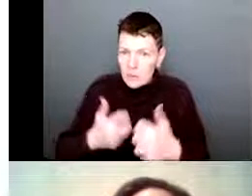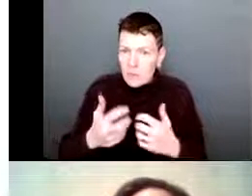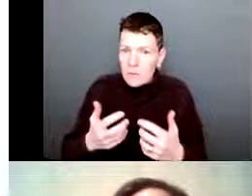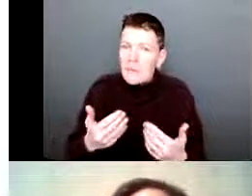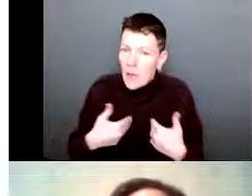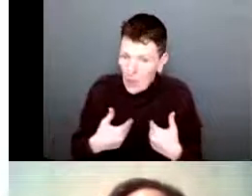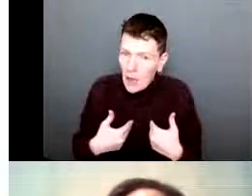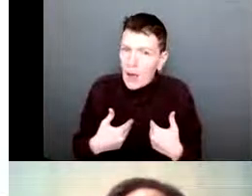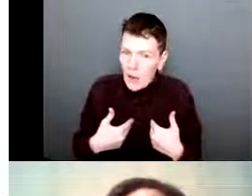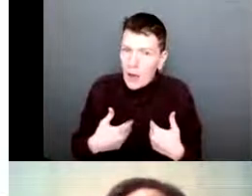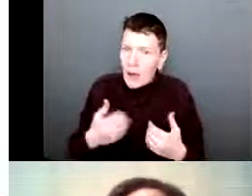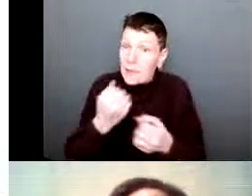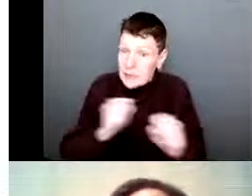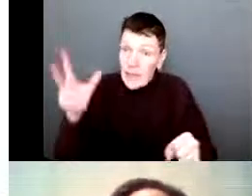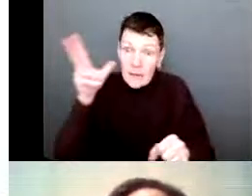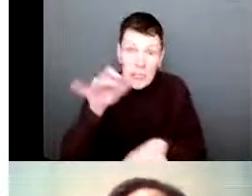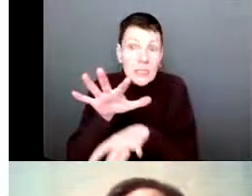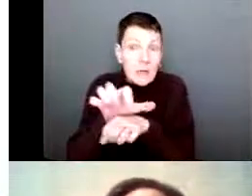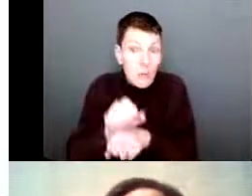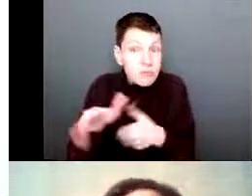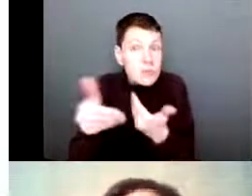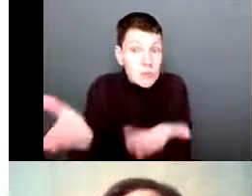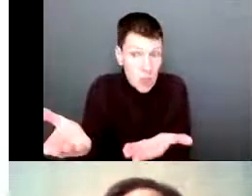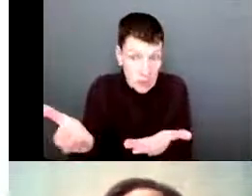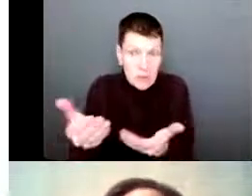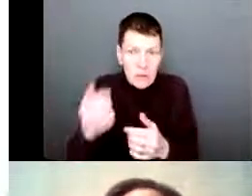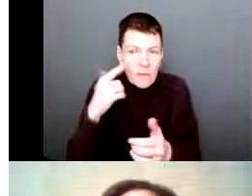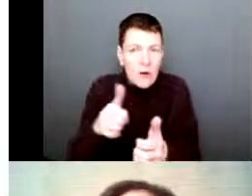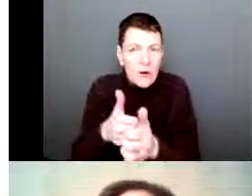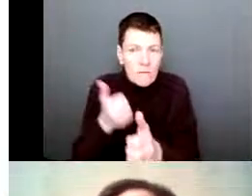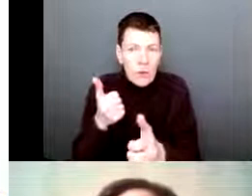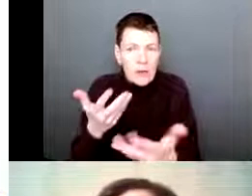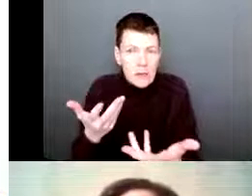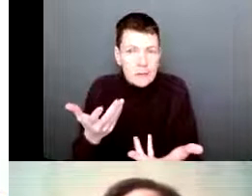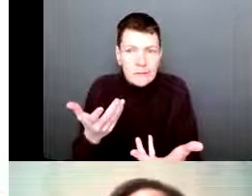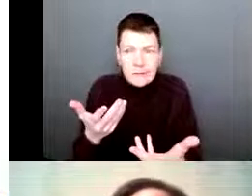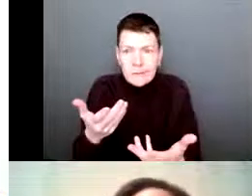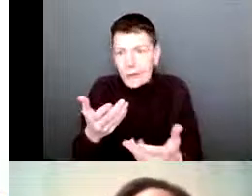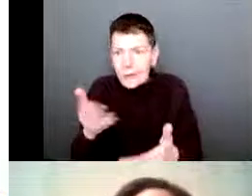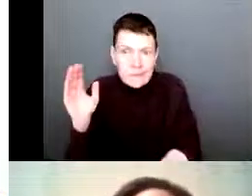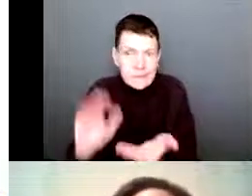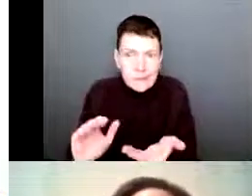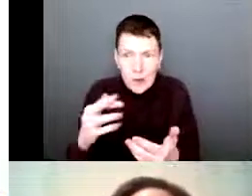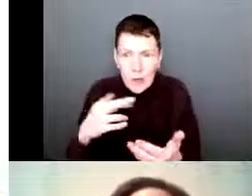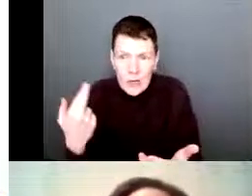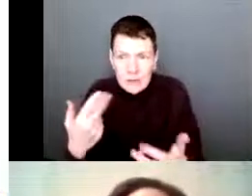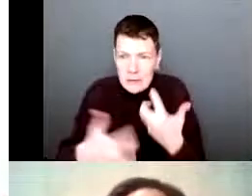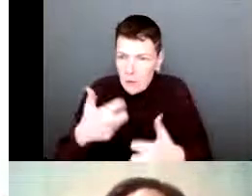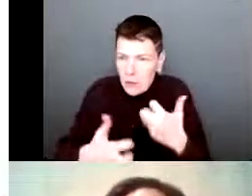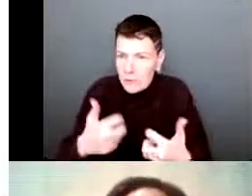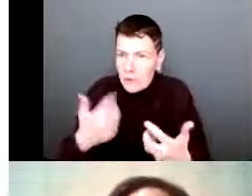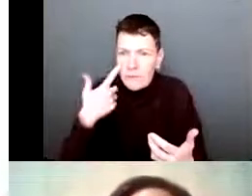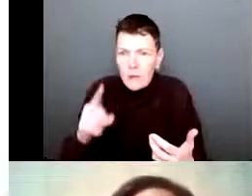have the safe listening practices that will avoid or at least mitigate the problem of